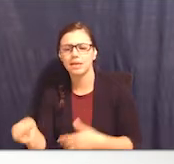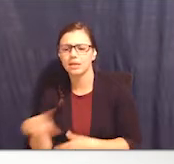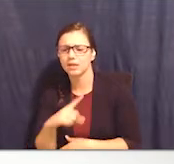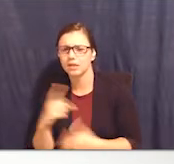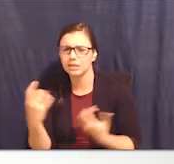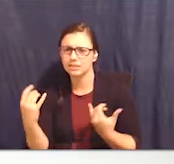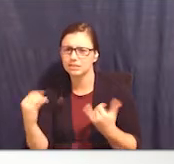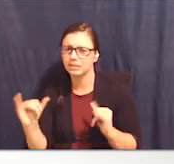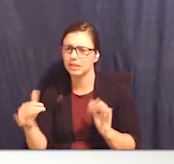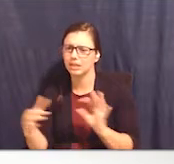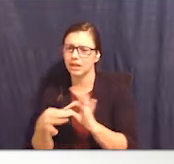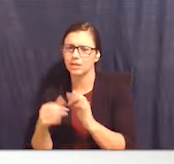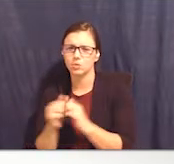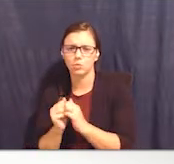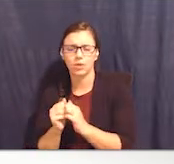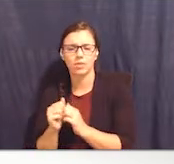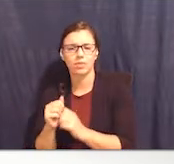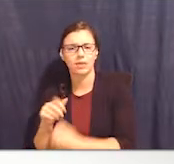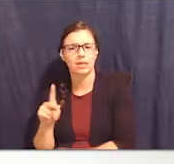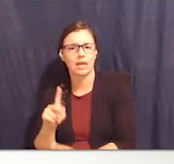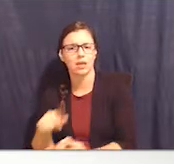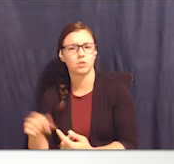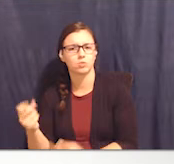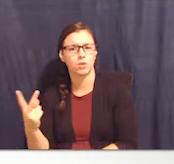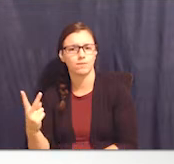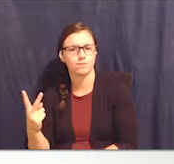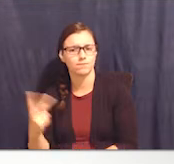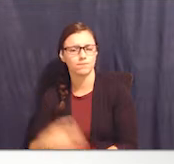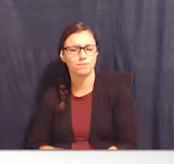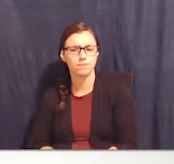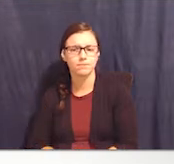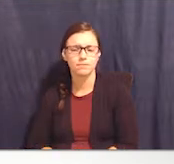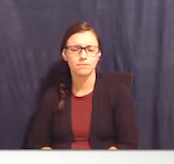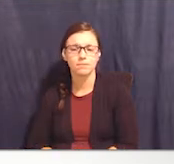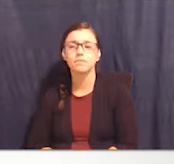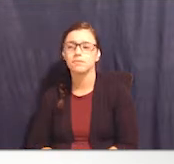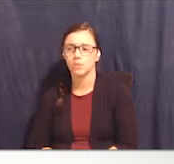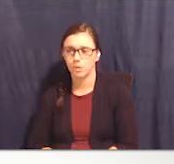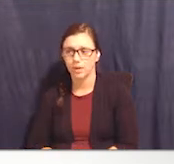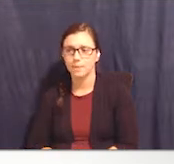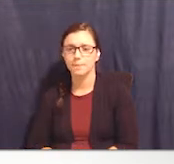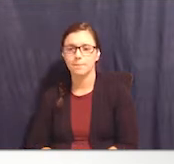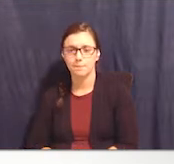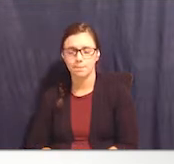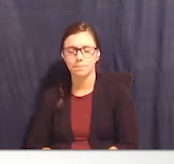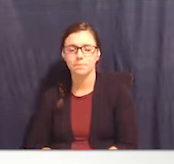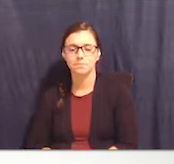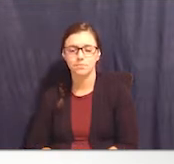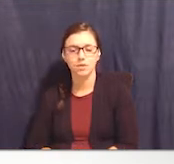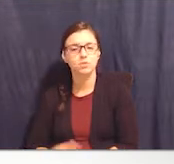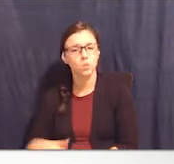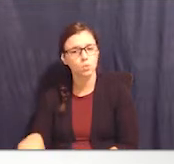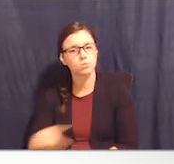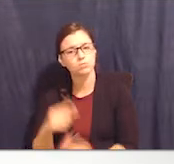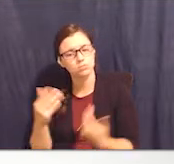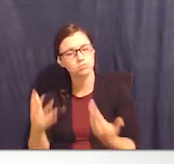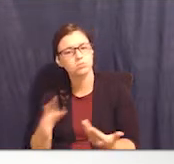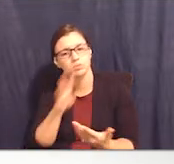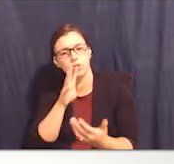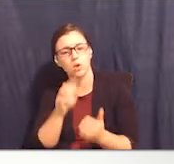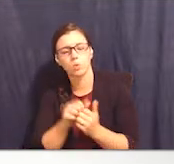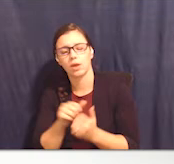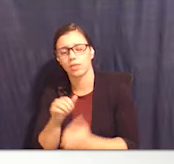and they are due at the end of August. And we put it at the end of August this year because we know school starts